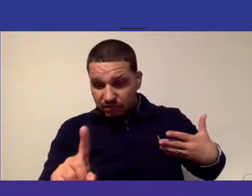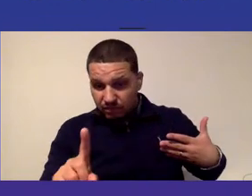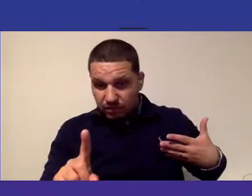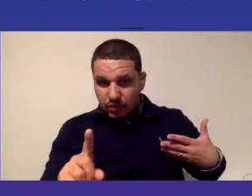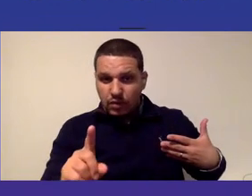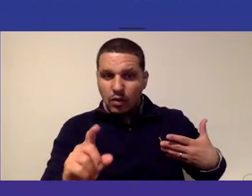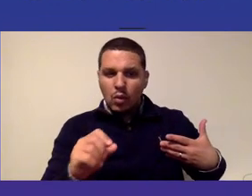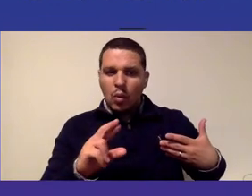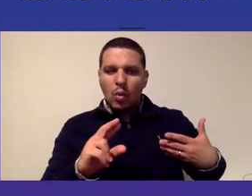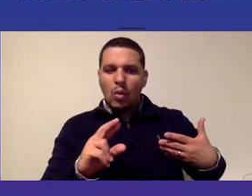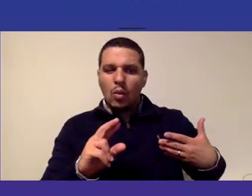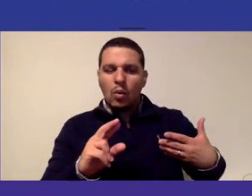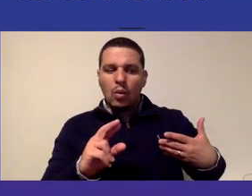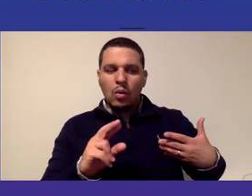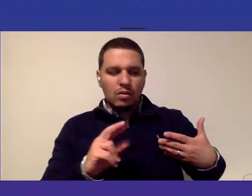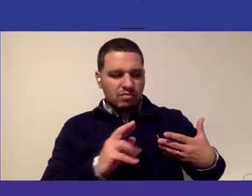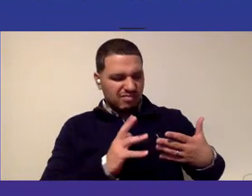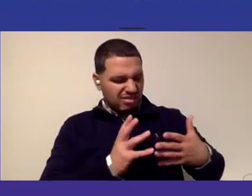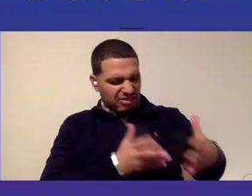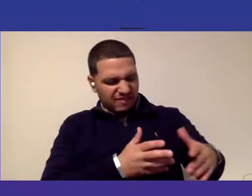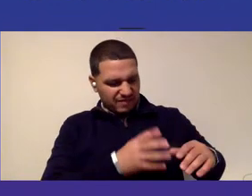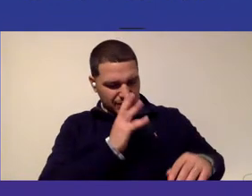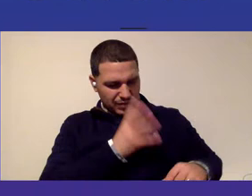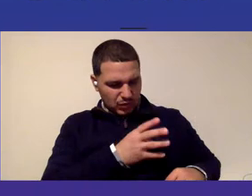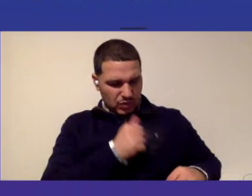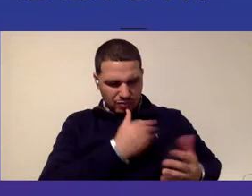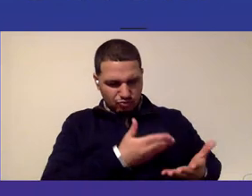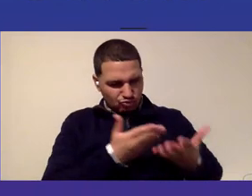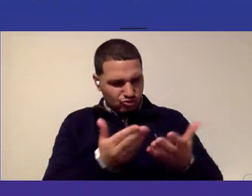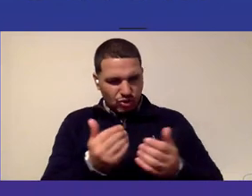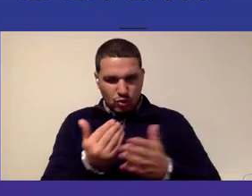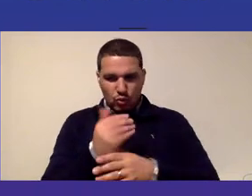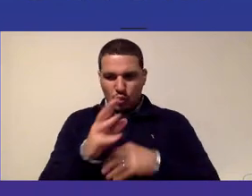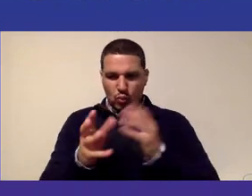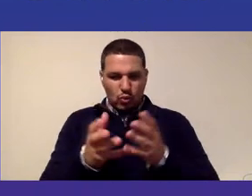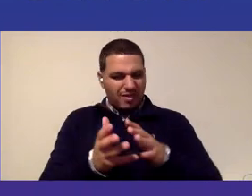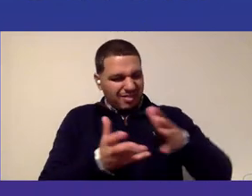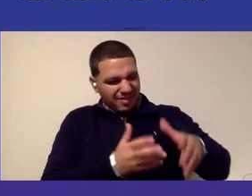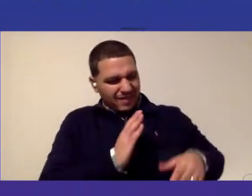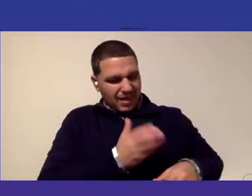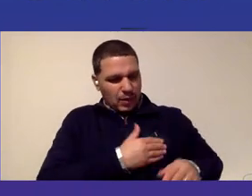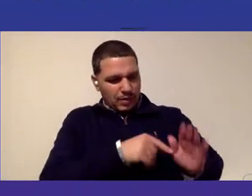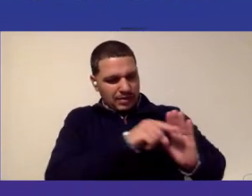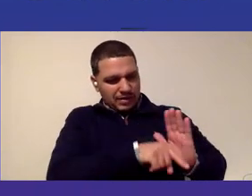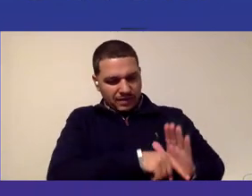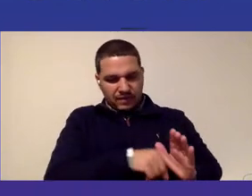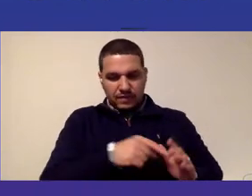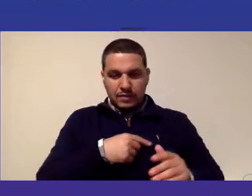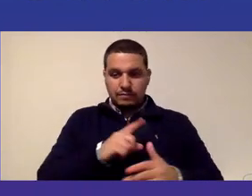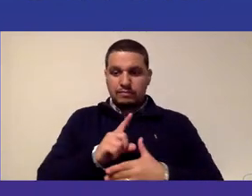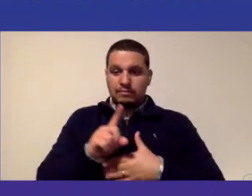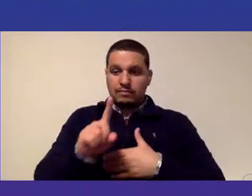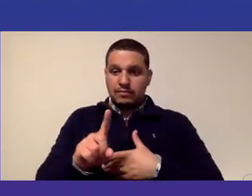with little luggage, ready to imagine another world. And ready to fight for it.